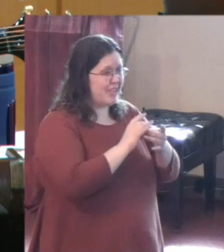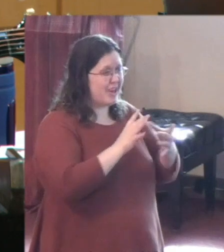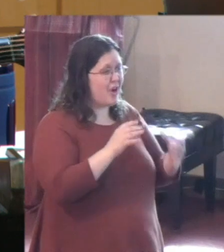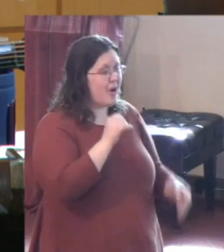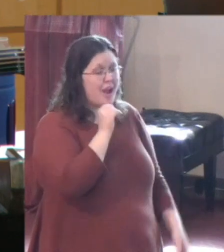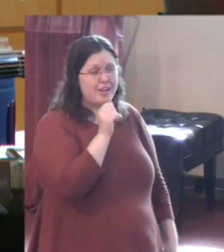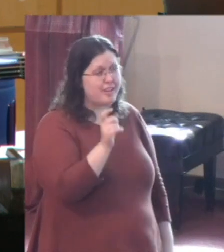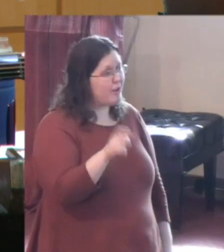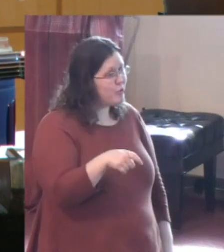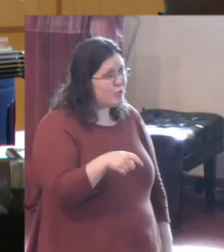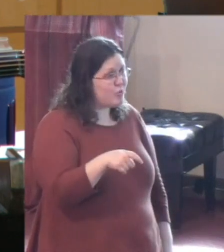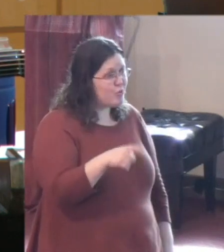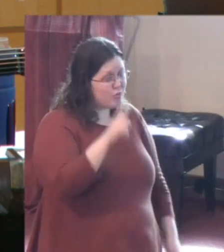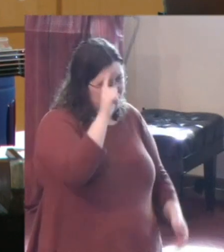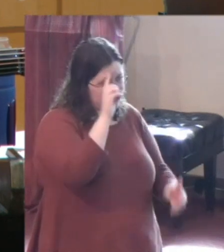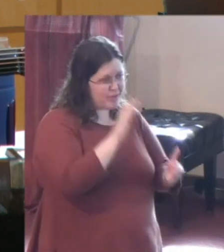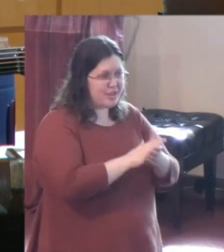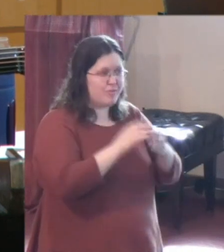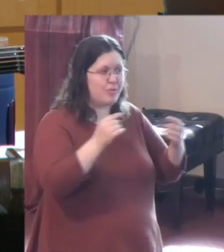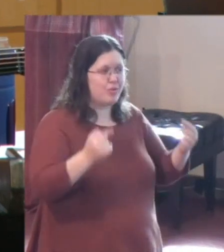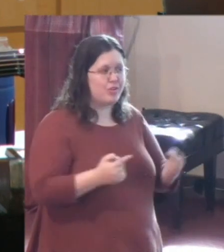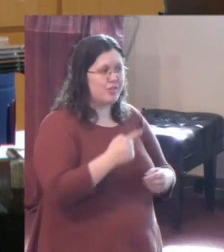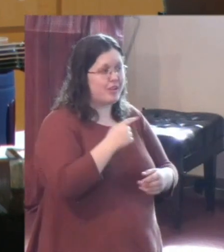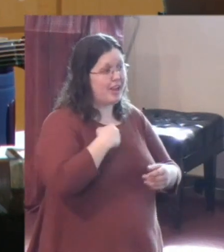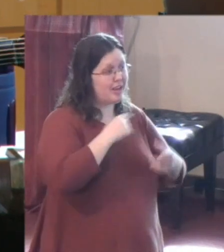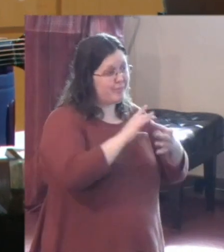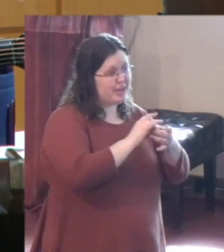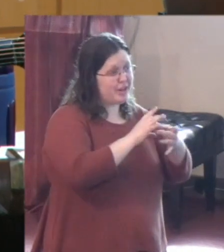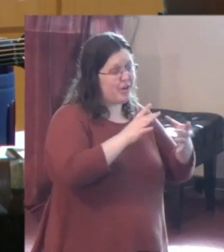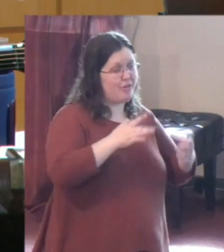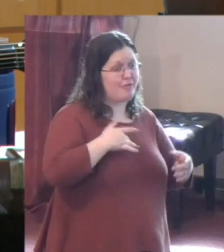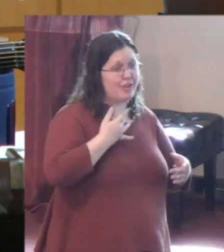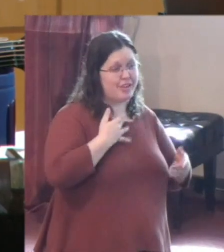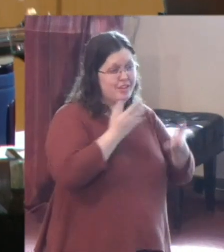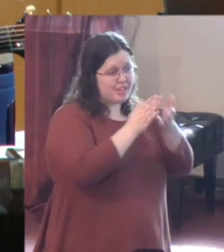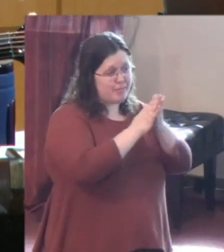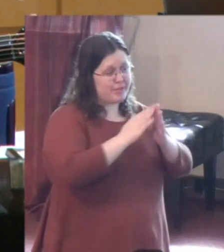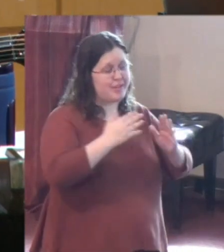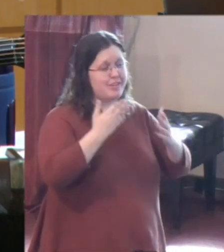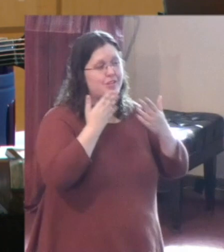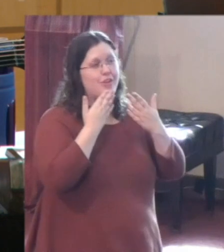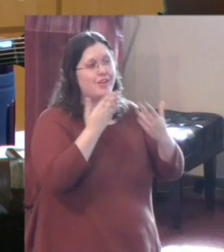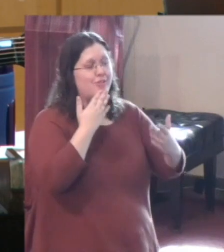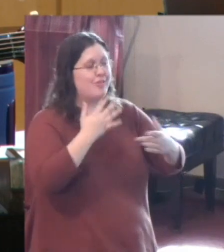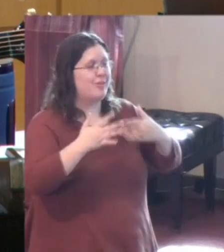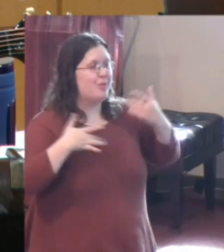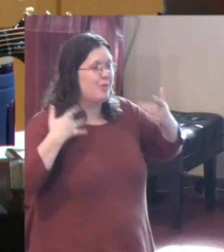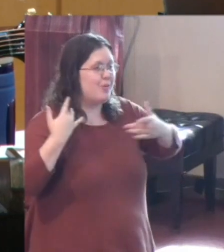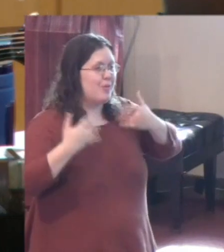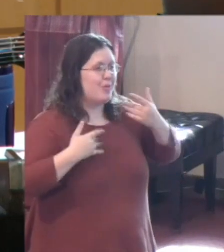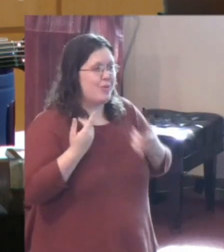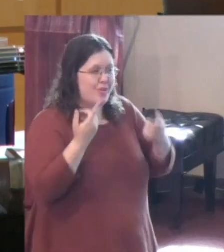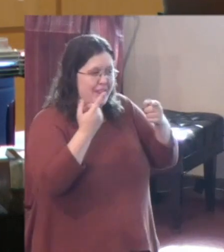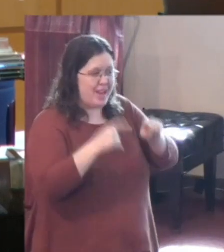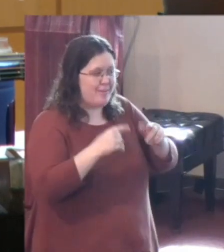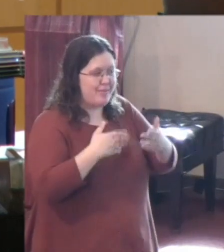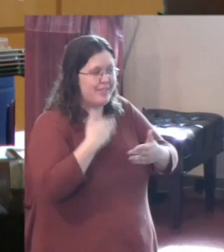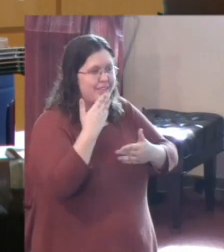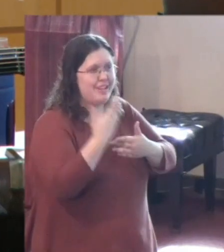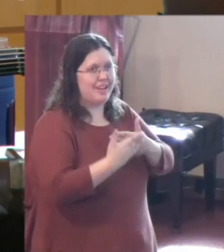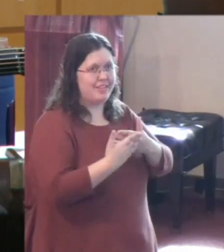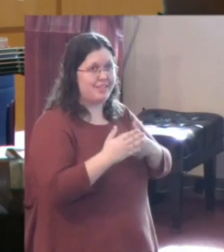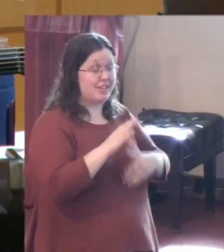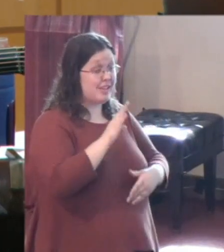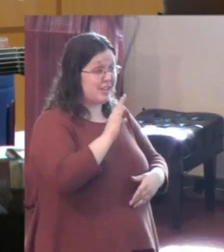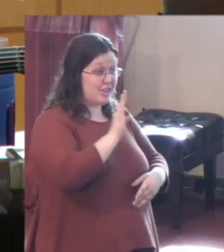beliefs will hurt you. I am letting go in peace, gratitude, and excitement for what's to come. And when it's